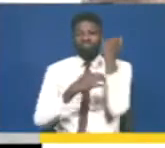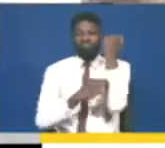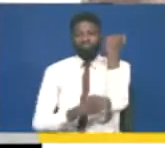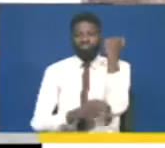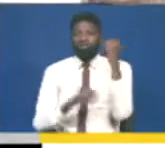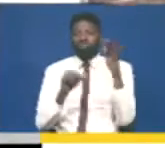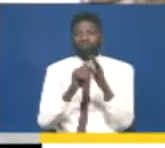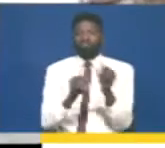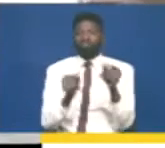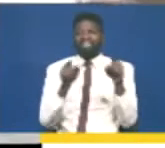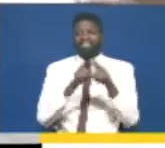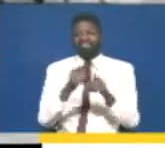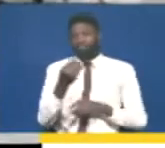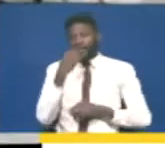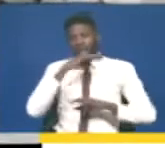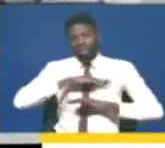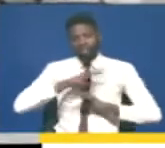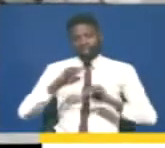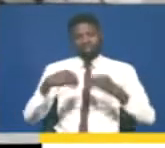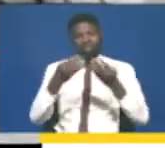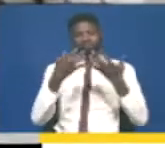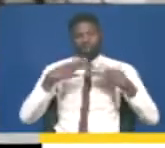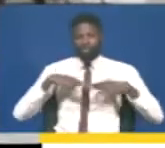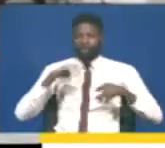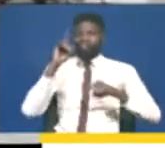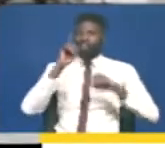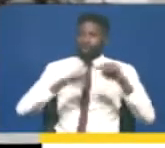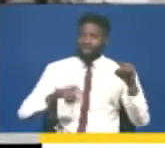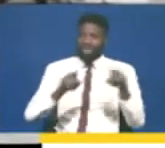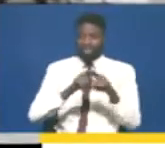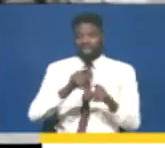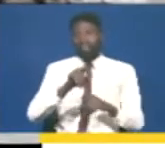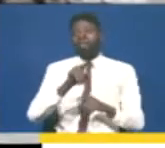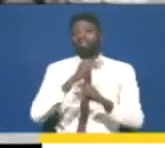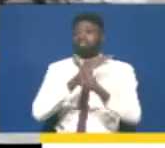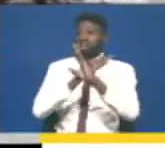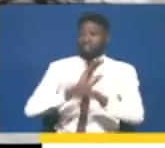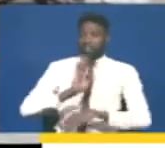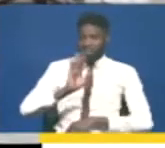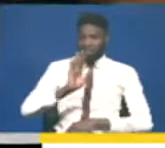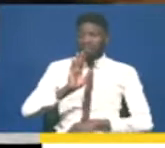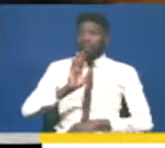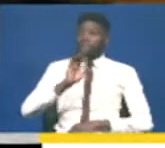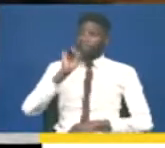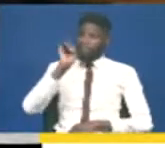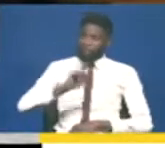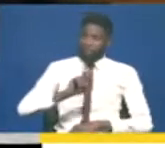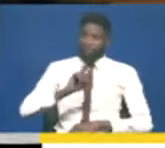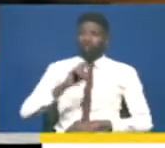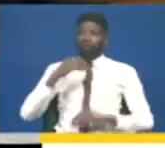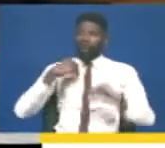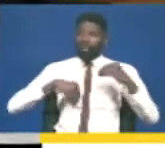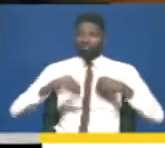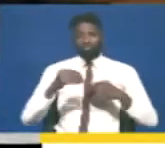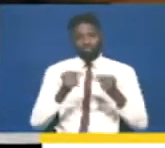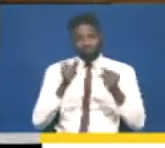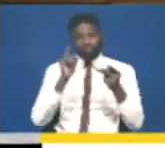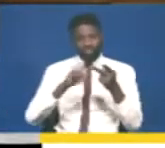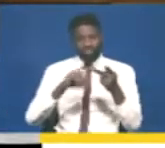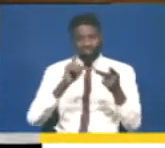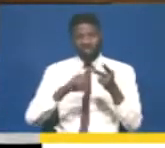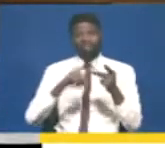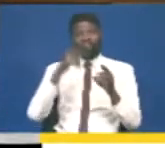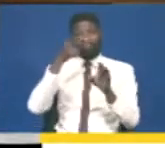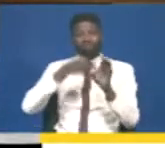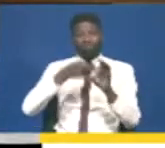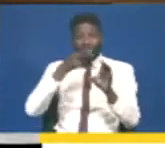malnutrition. As part of the terms of the loan facility, Zambia is required to tackle corruption, eliminate fuel subsidies, and